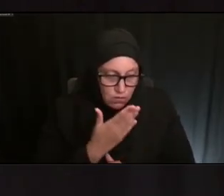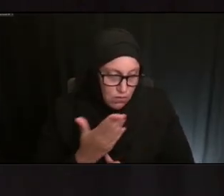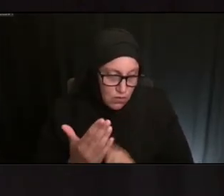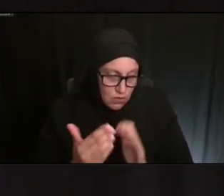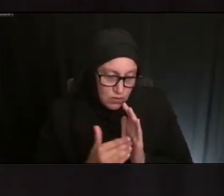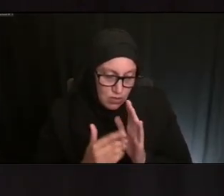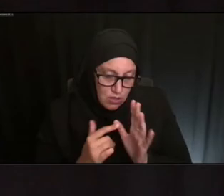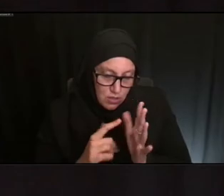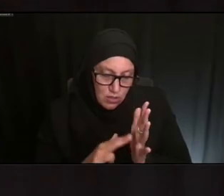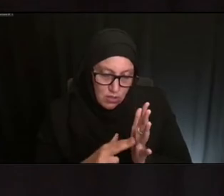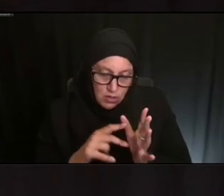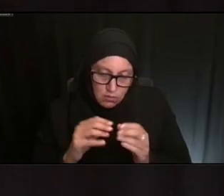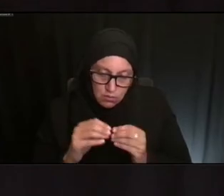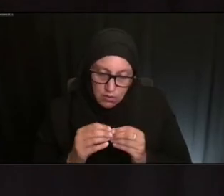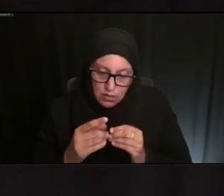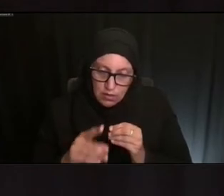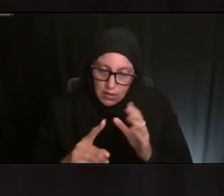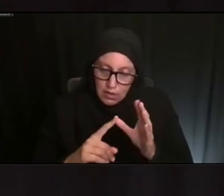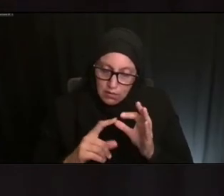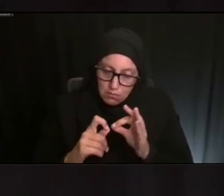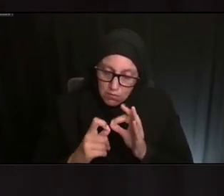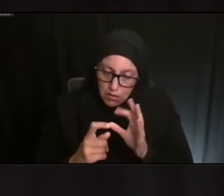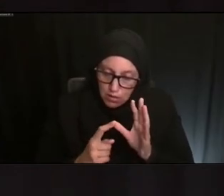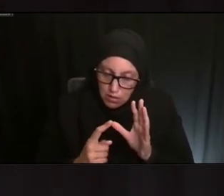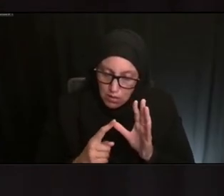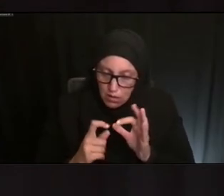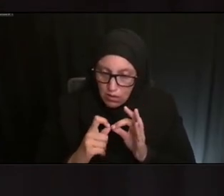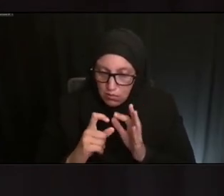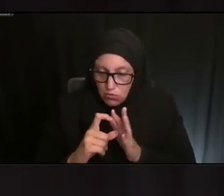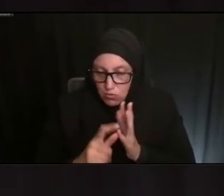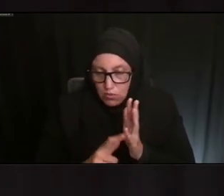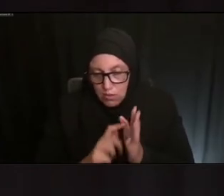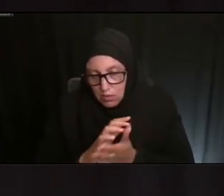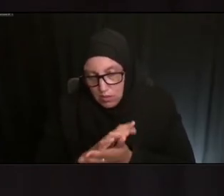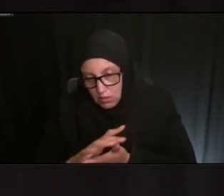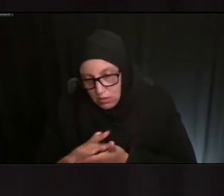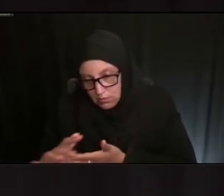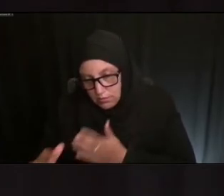Abu Abdullah and Hassan ibn Ali.